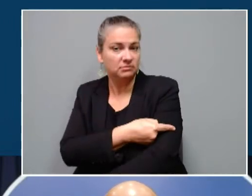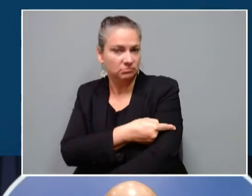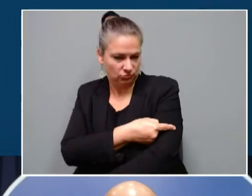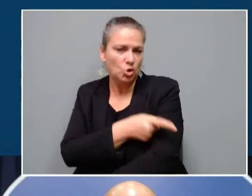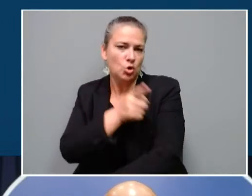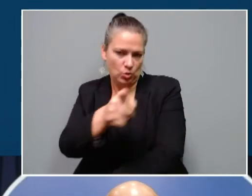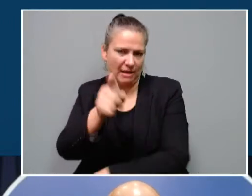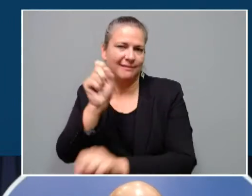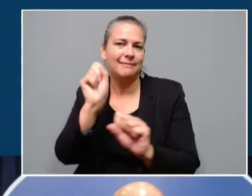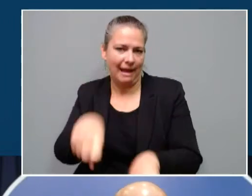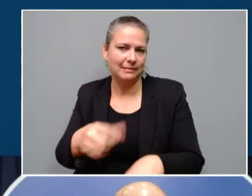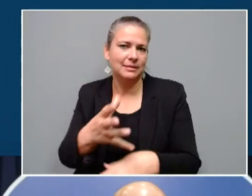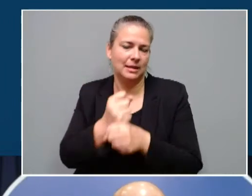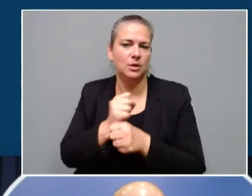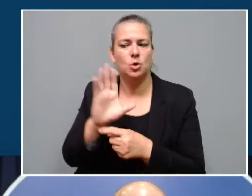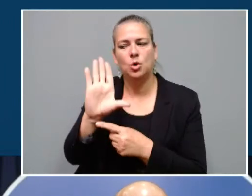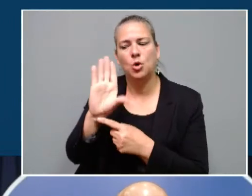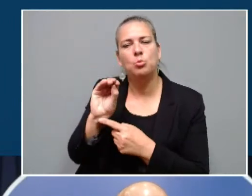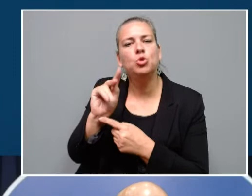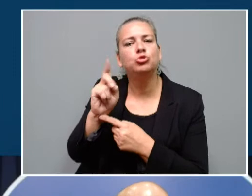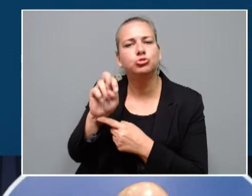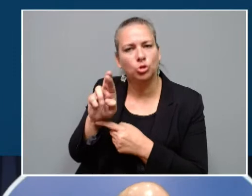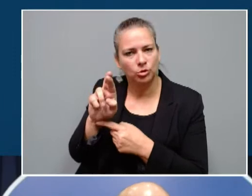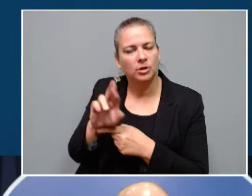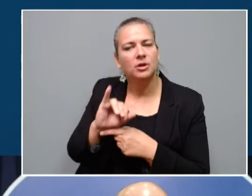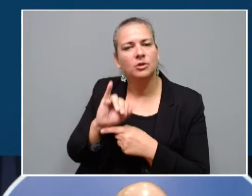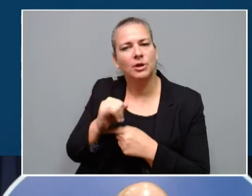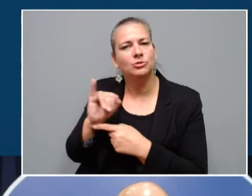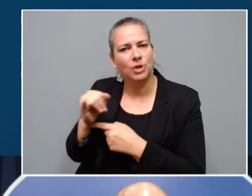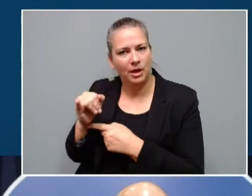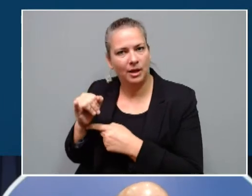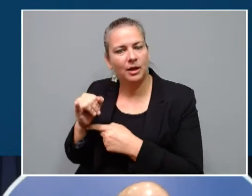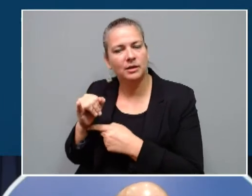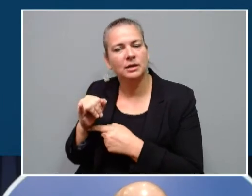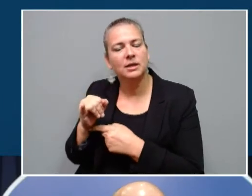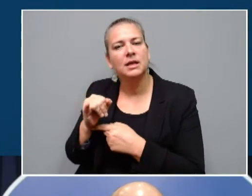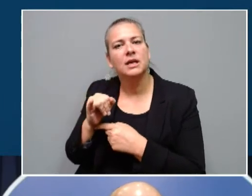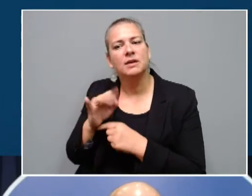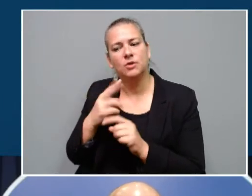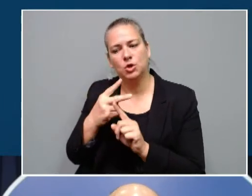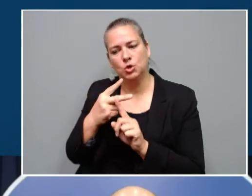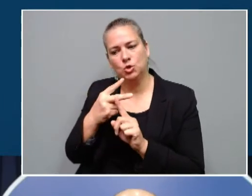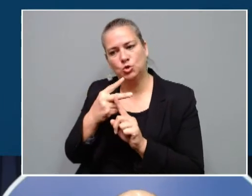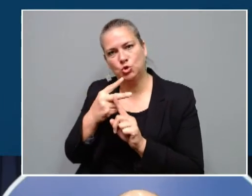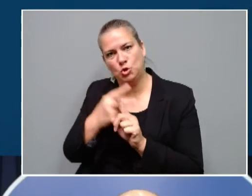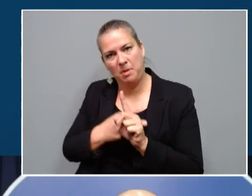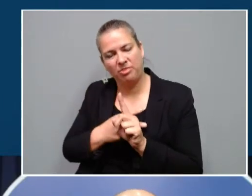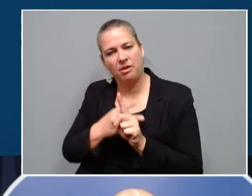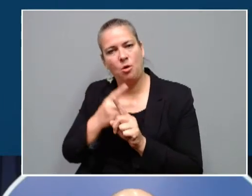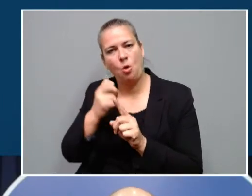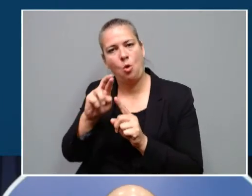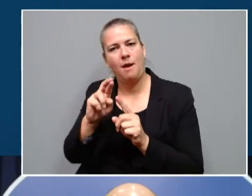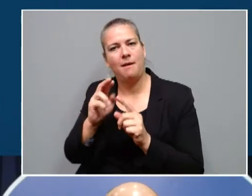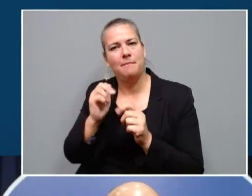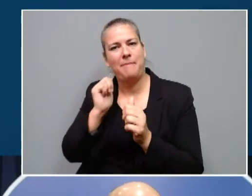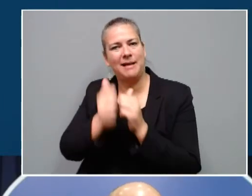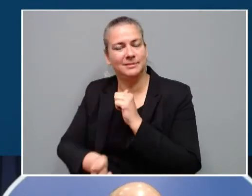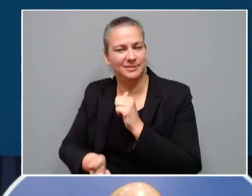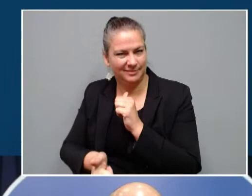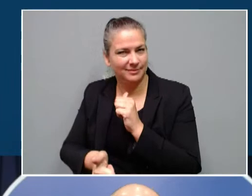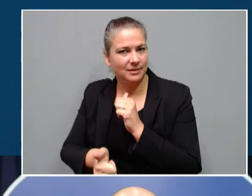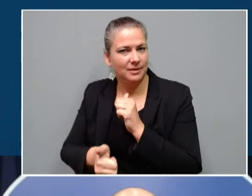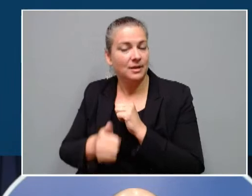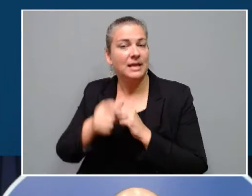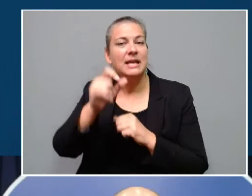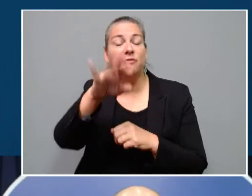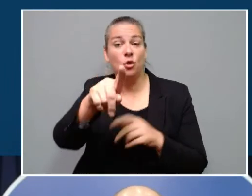for a booster dose of the J&J 2 months or more after your initial dose. So if you have received